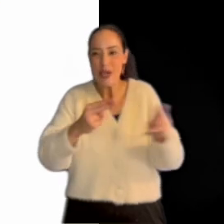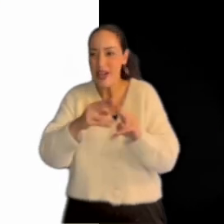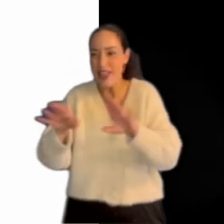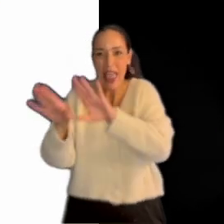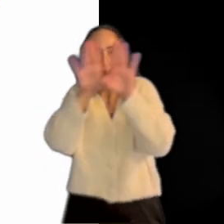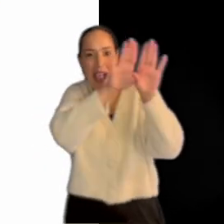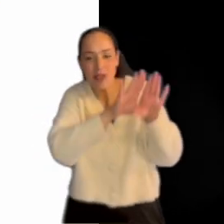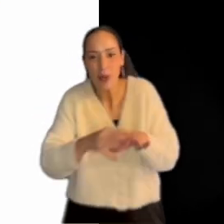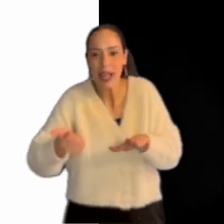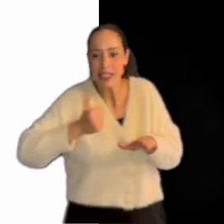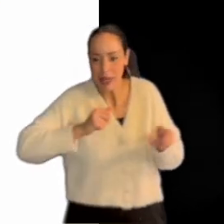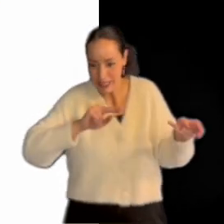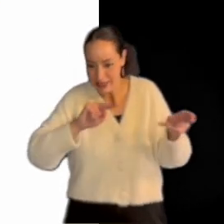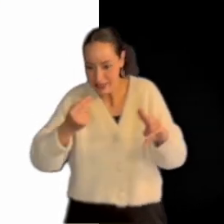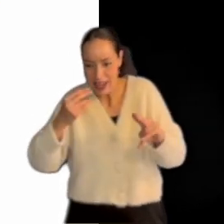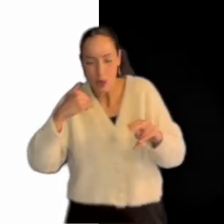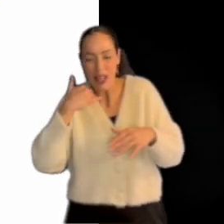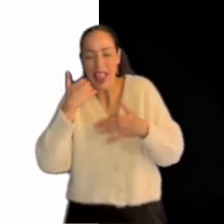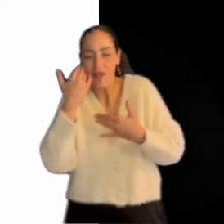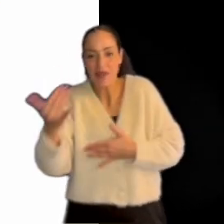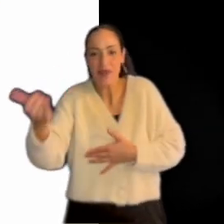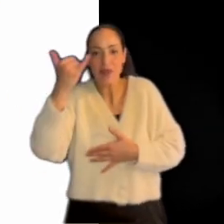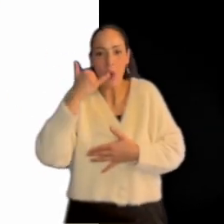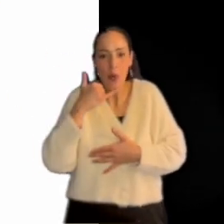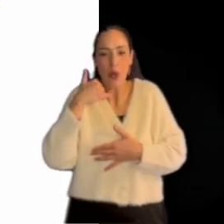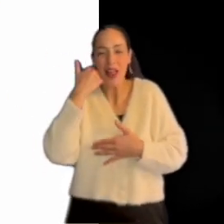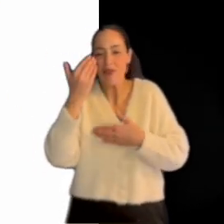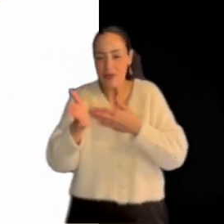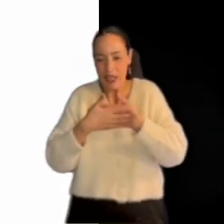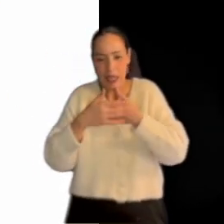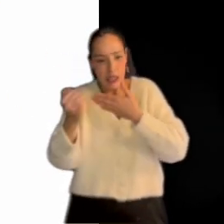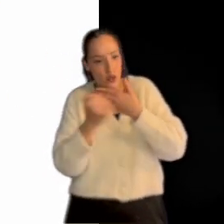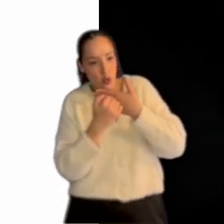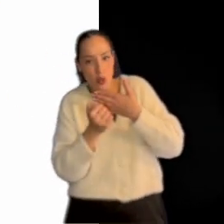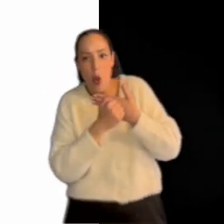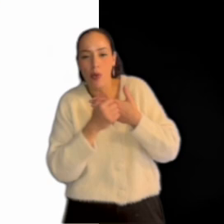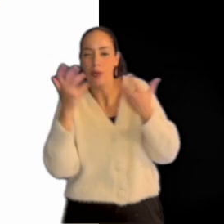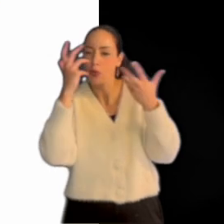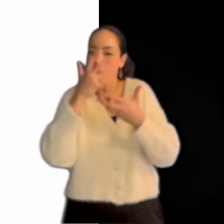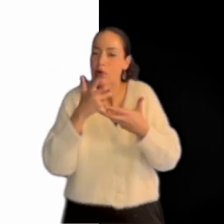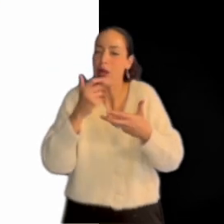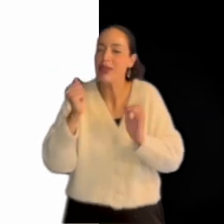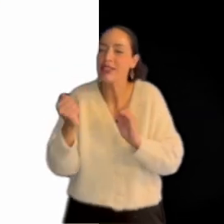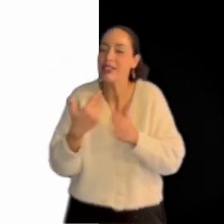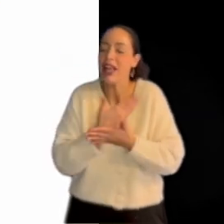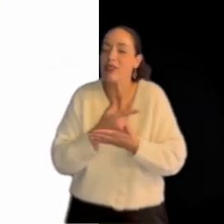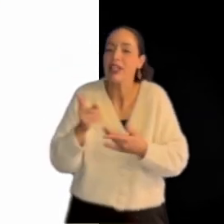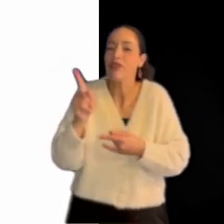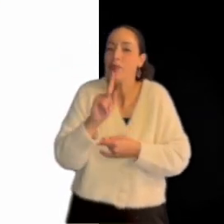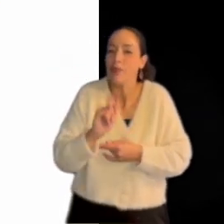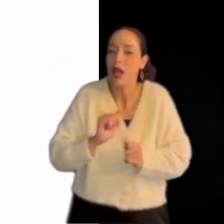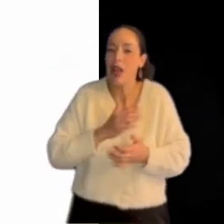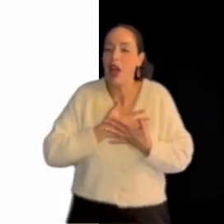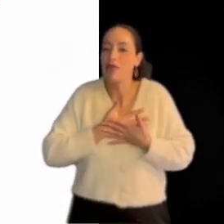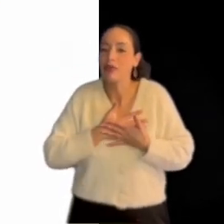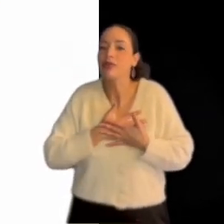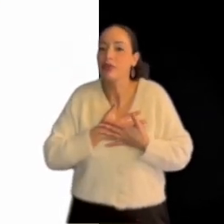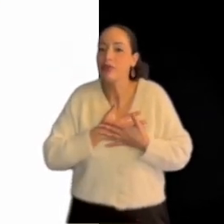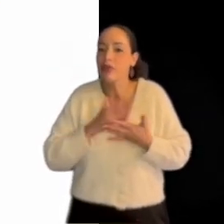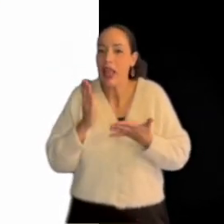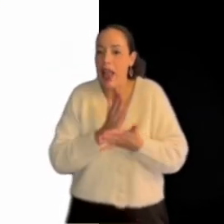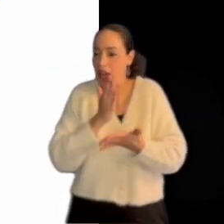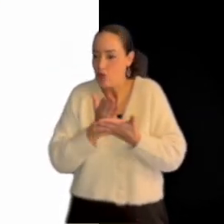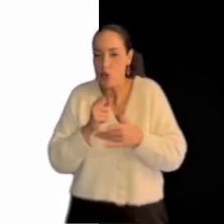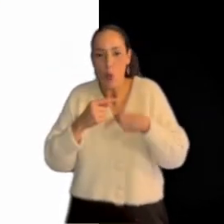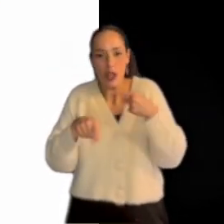the safety of those I loved, creating more elaborate ways to assure myself that they were alive and well. Every text message received late at night